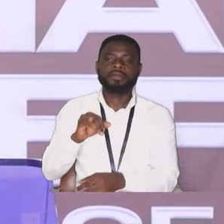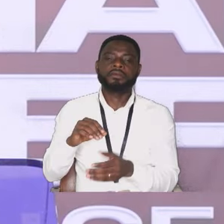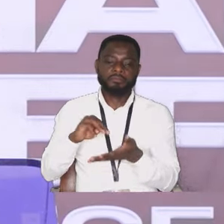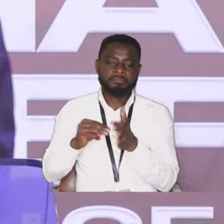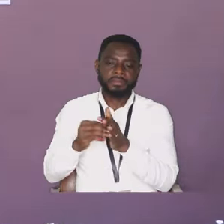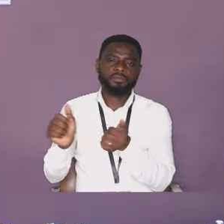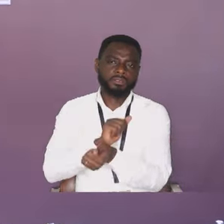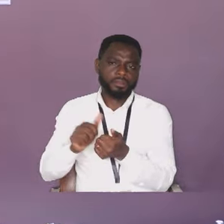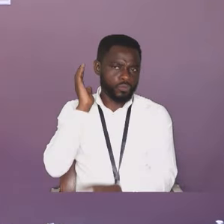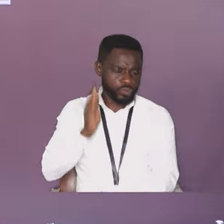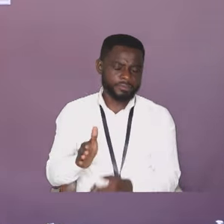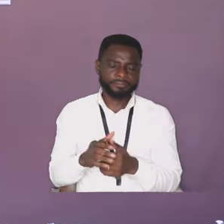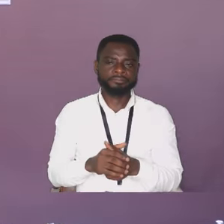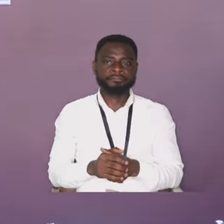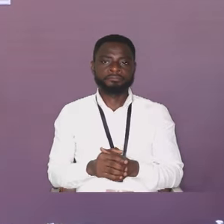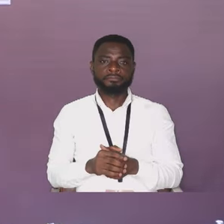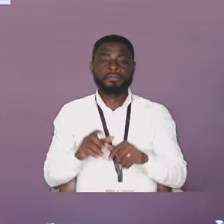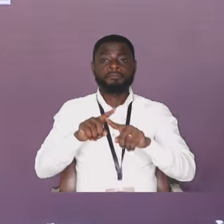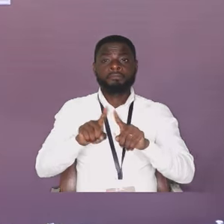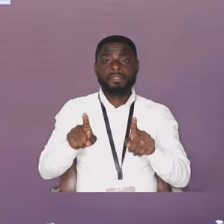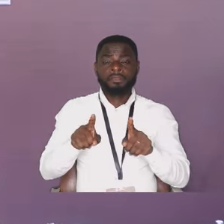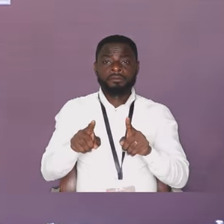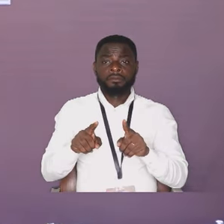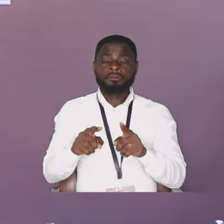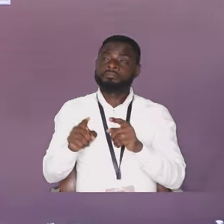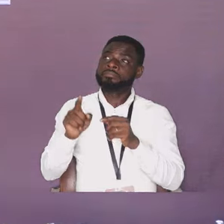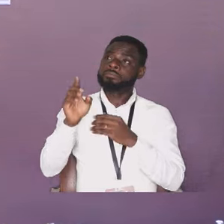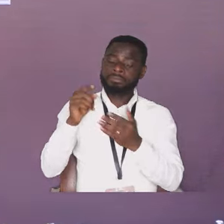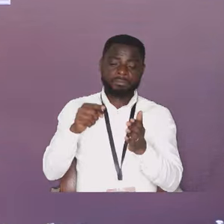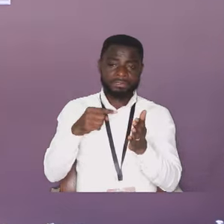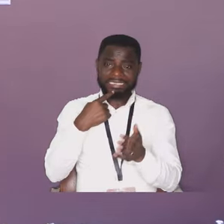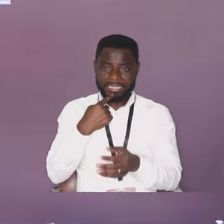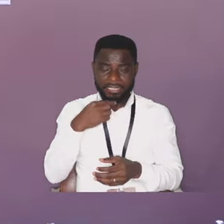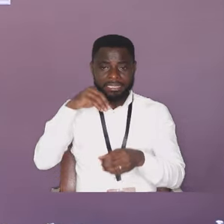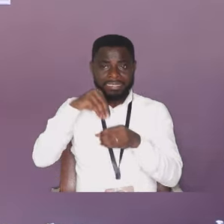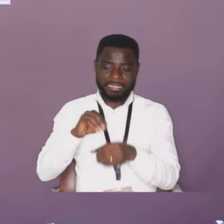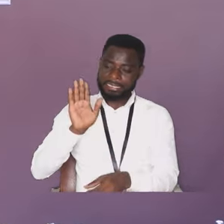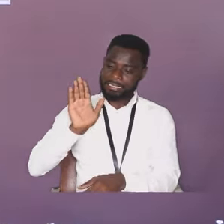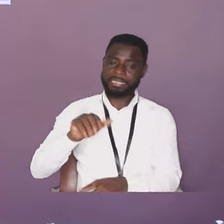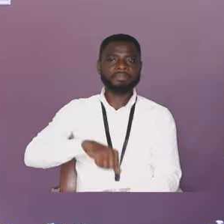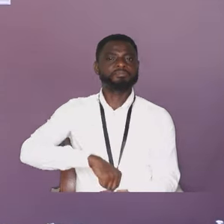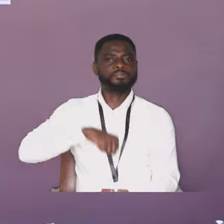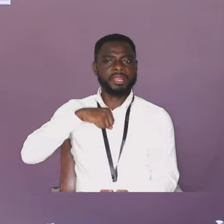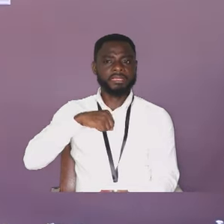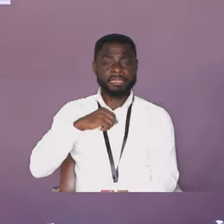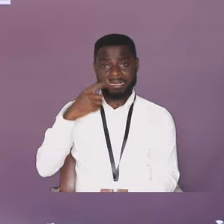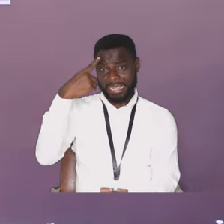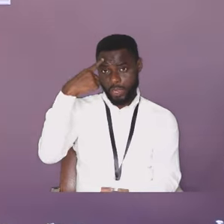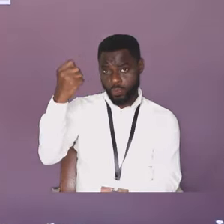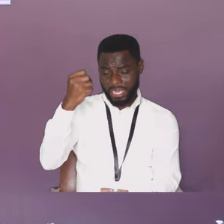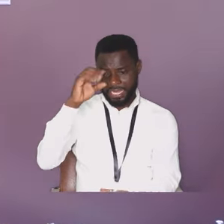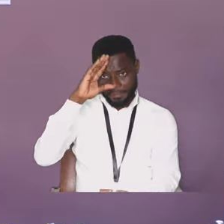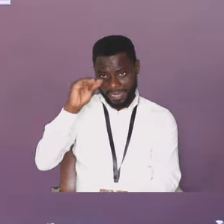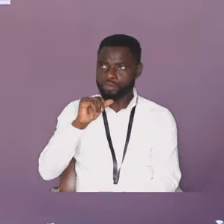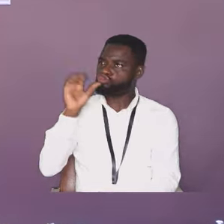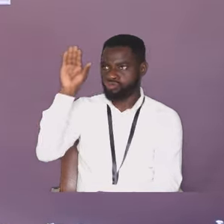to the perishing point. But he is saying that in his pride, the wicked man does not seek God. What it means